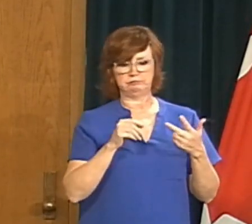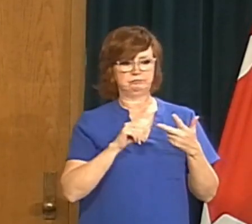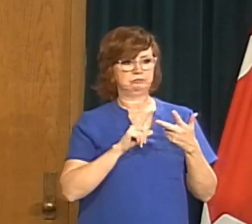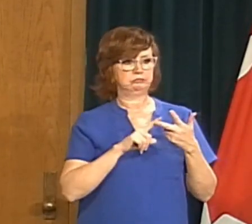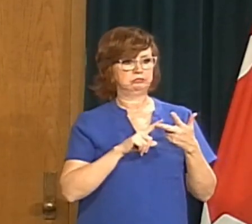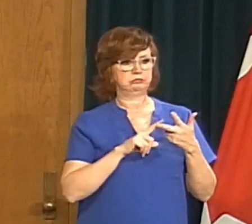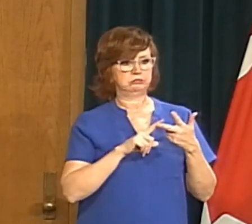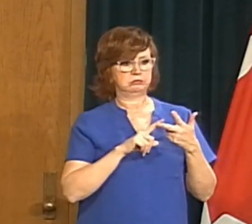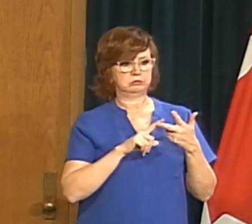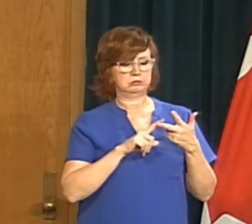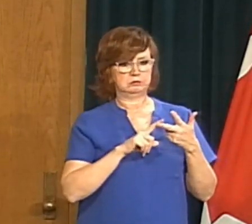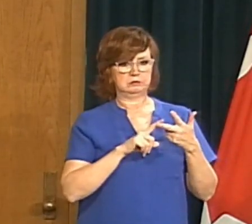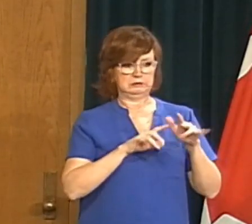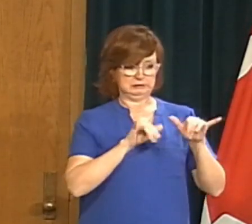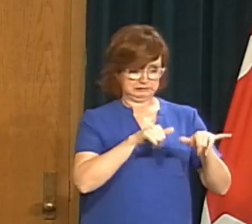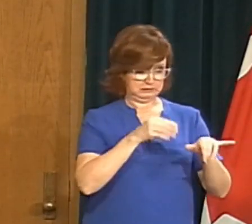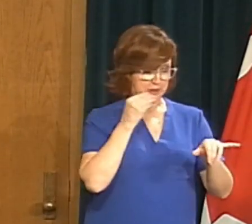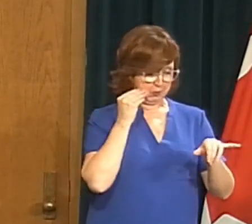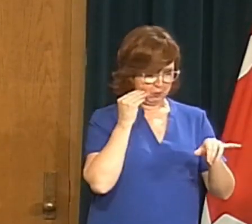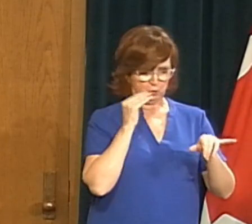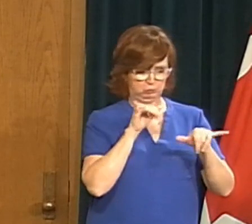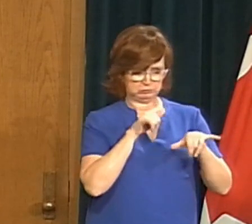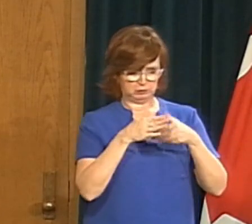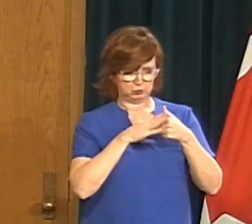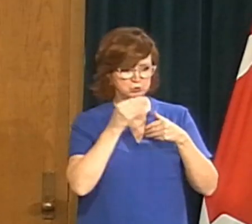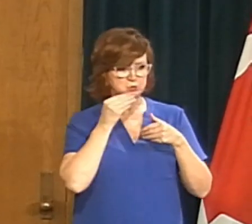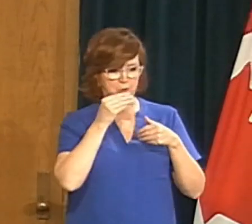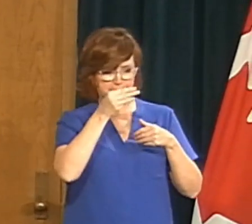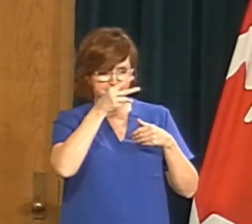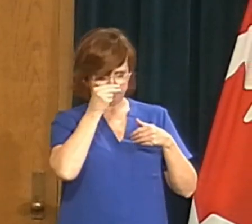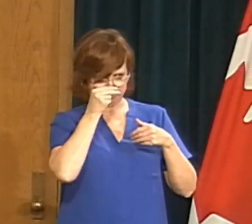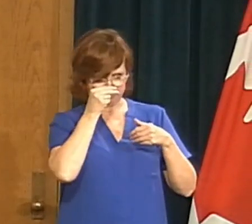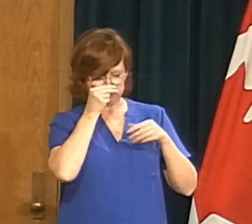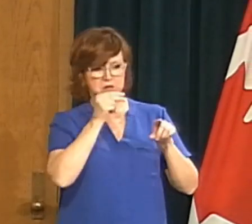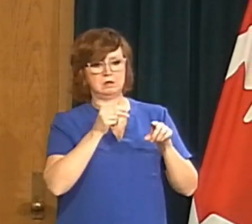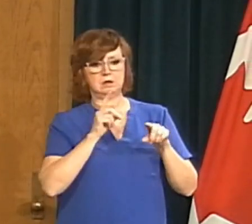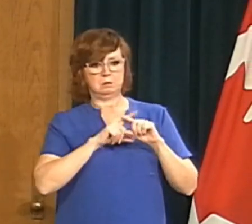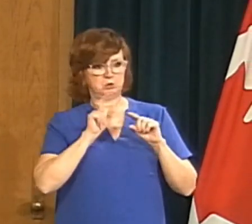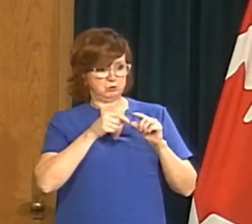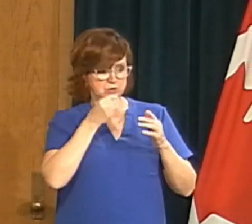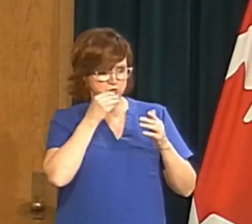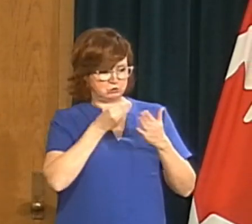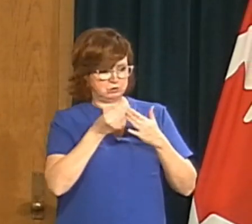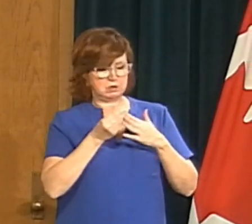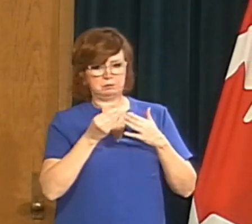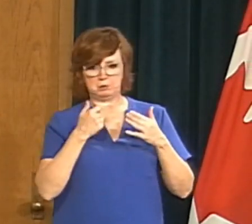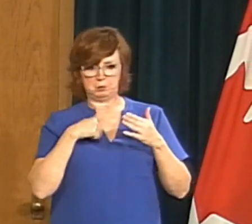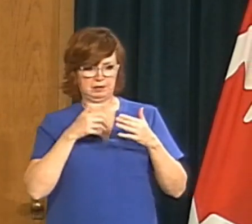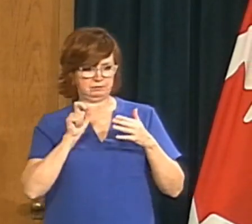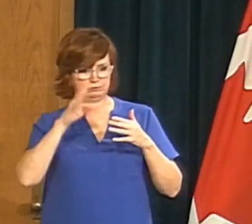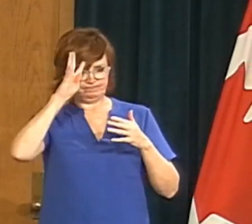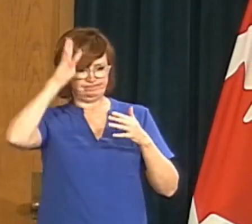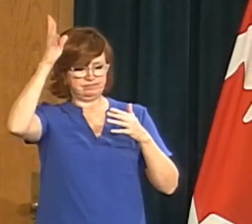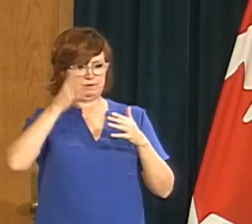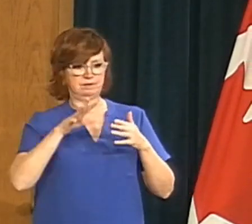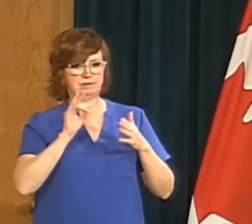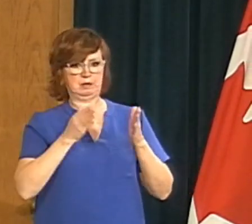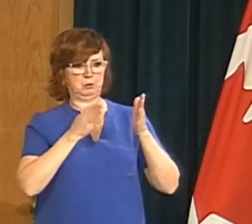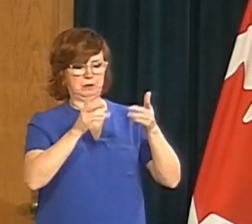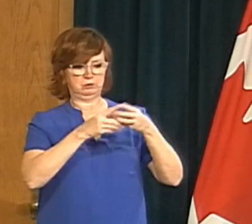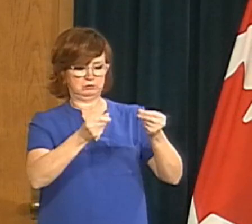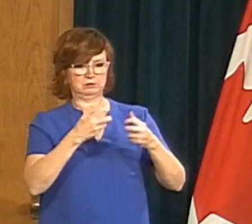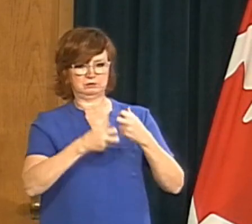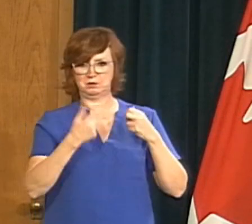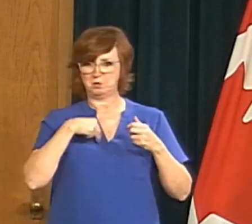all the while staying in their community and ultimately and hopefully staying at home as much as they can. We have proven across